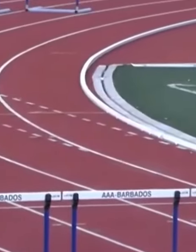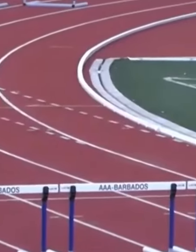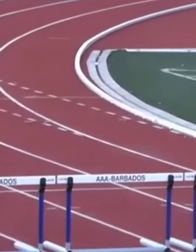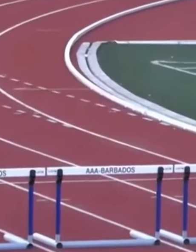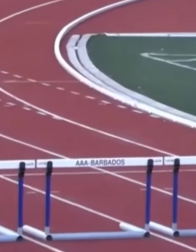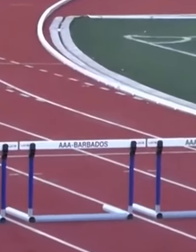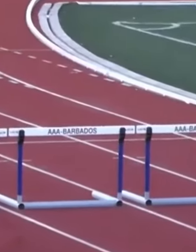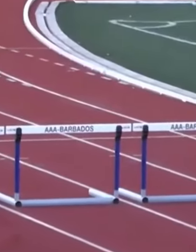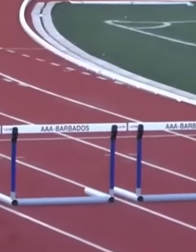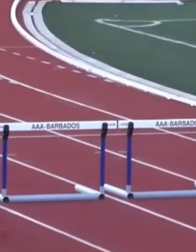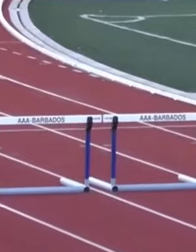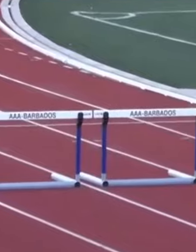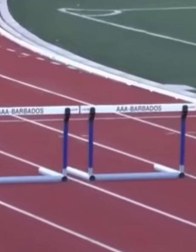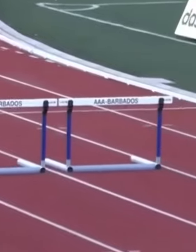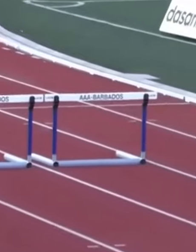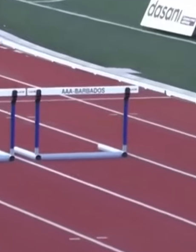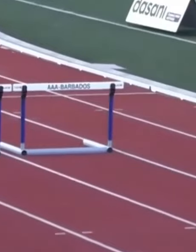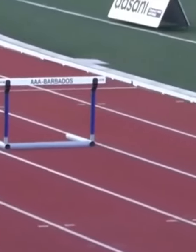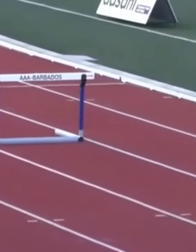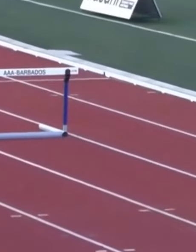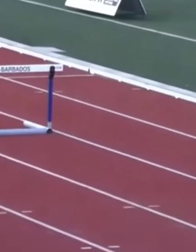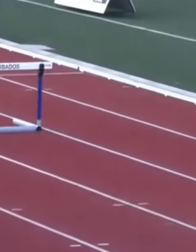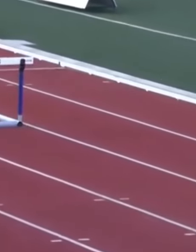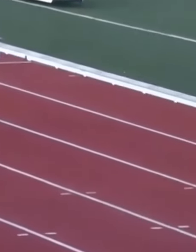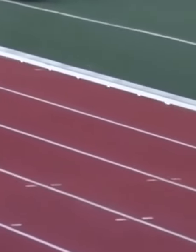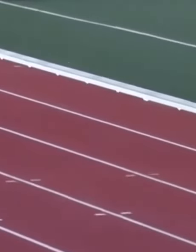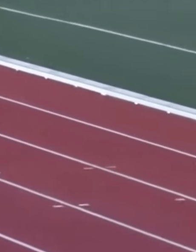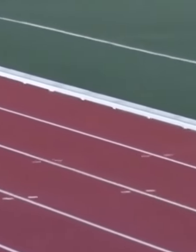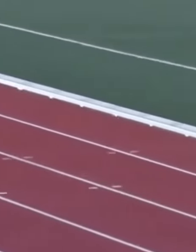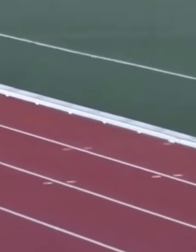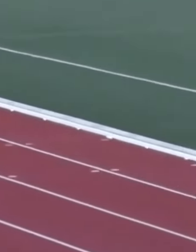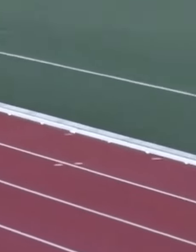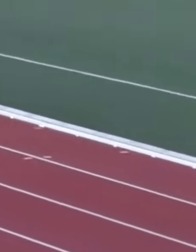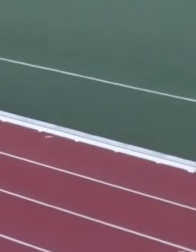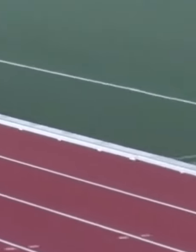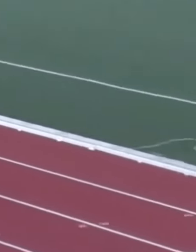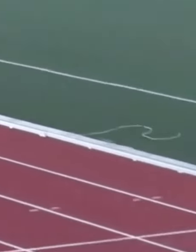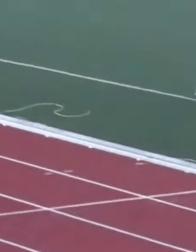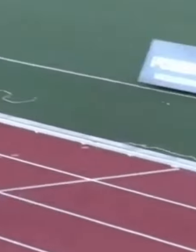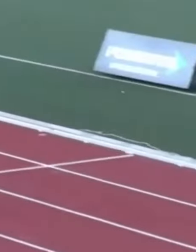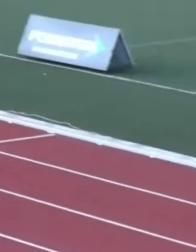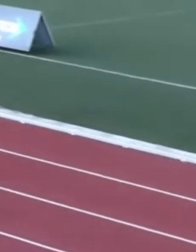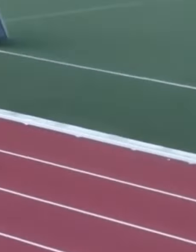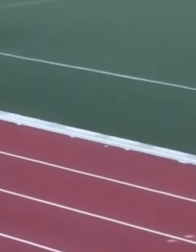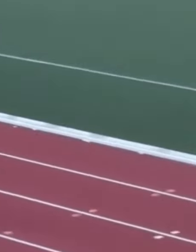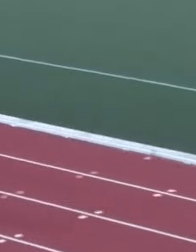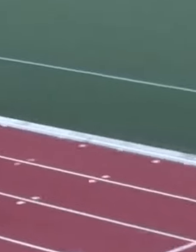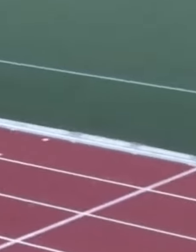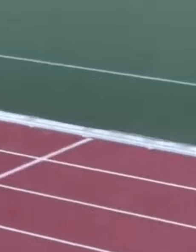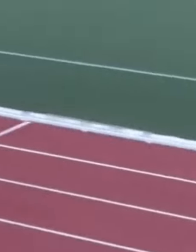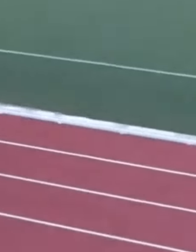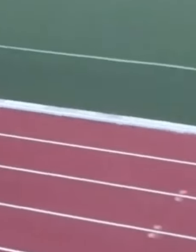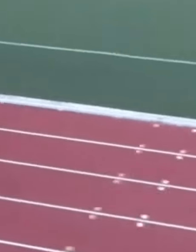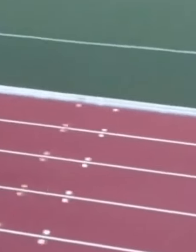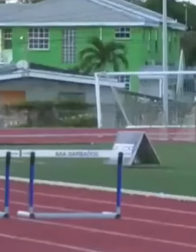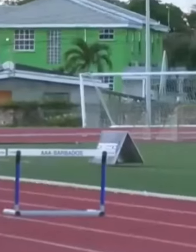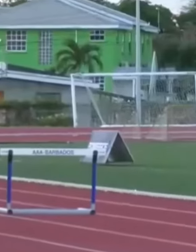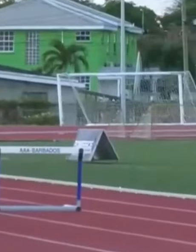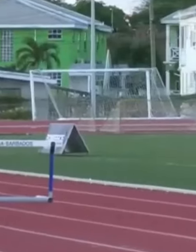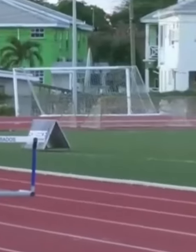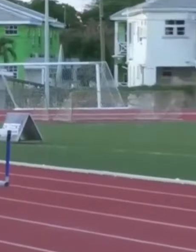the bend and into the final 100 meters, Bell looked pretty comfortable, as it was not actually just her and the clock at this point, aiming for that